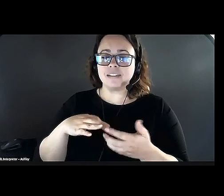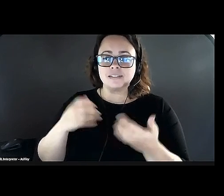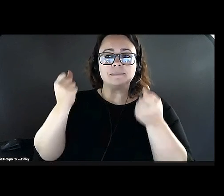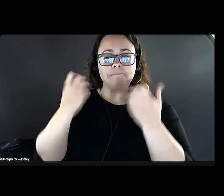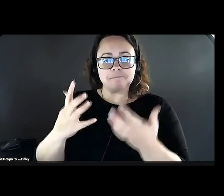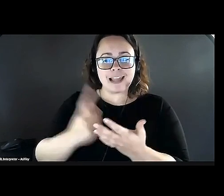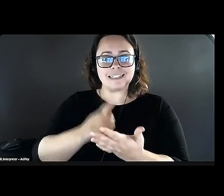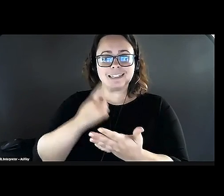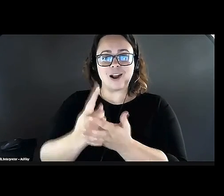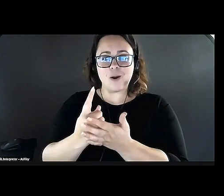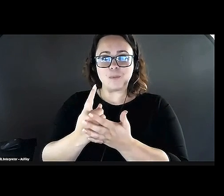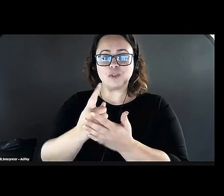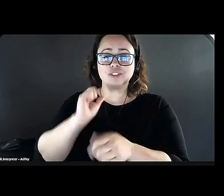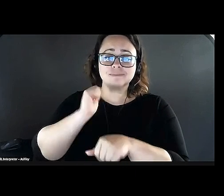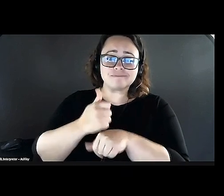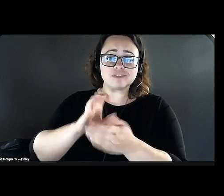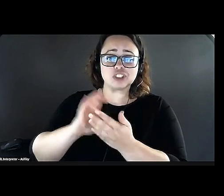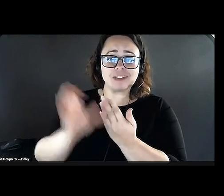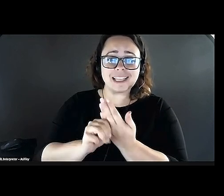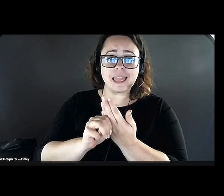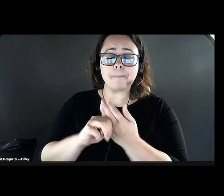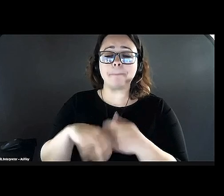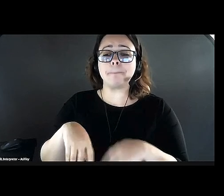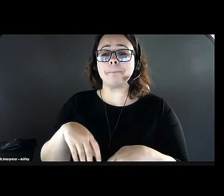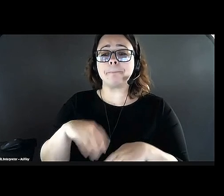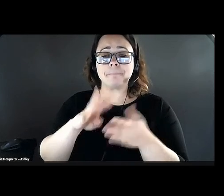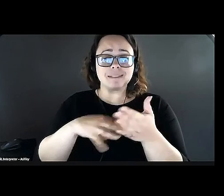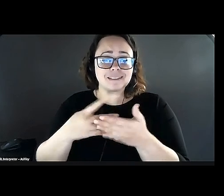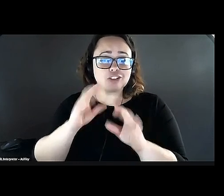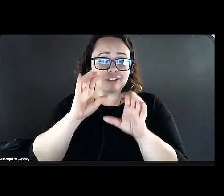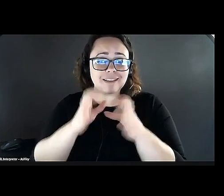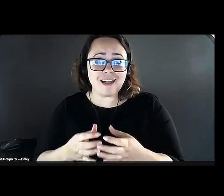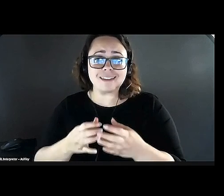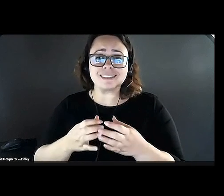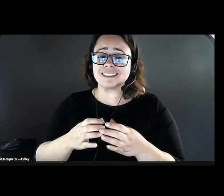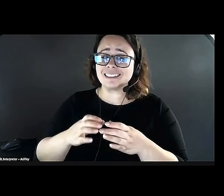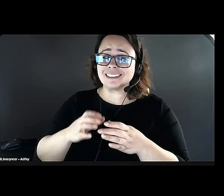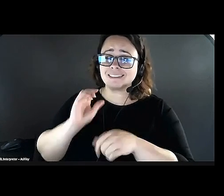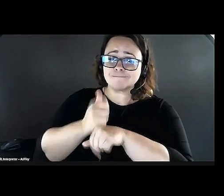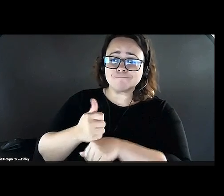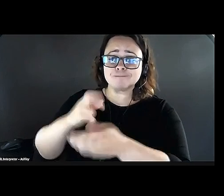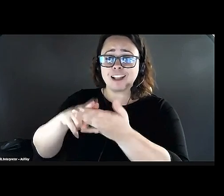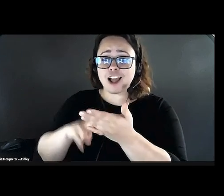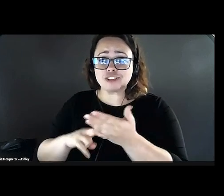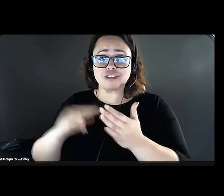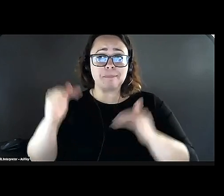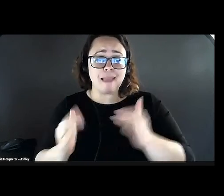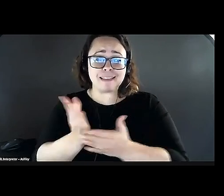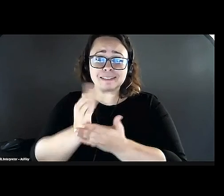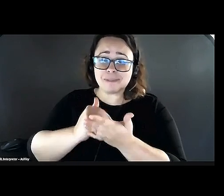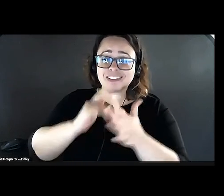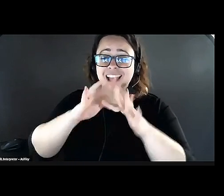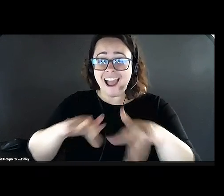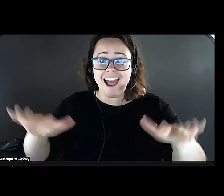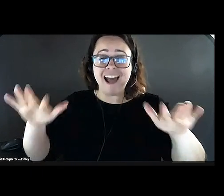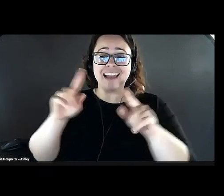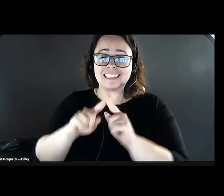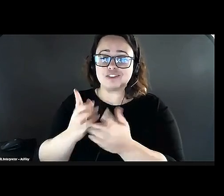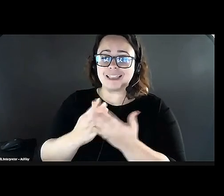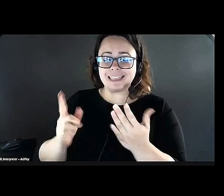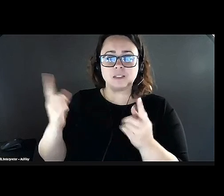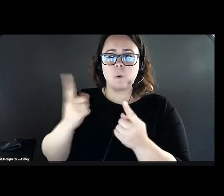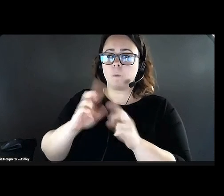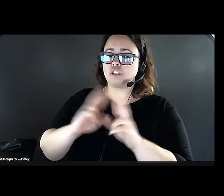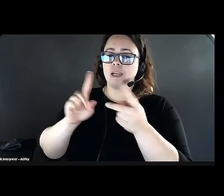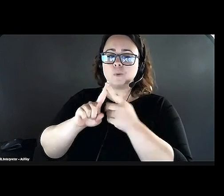hours putting the curriculum together, scheduling classes, executing contracts, balancing the budget, and always being there to answer